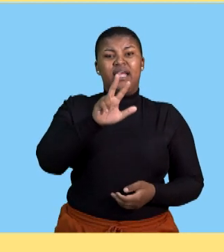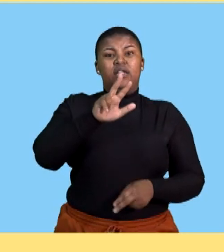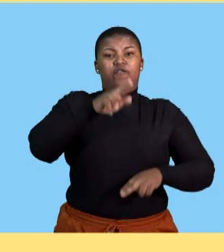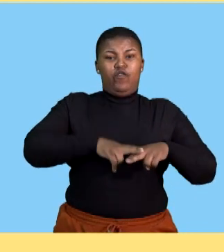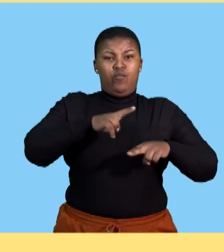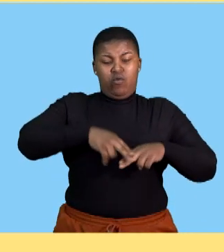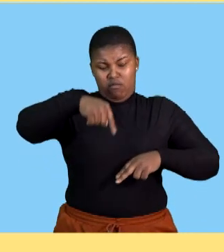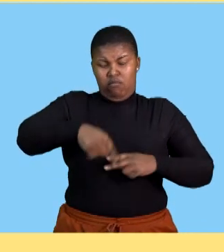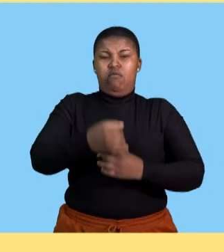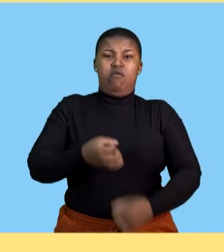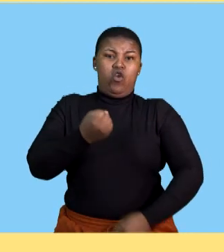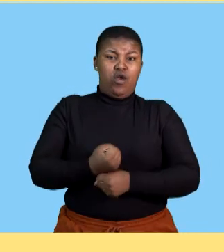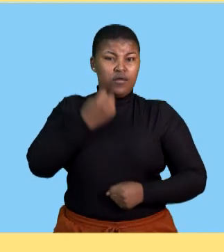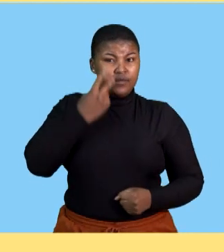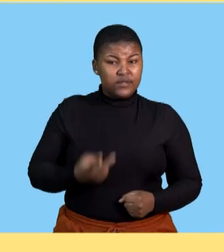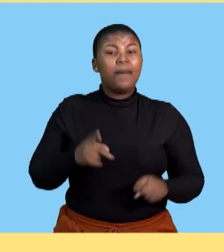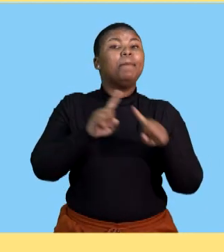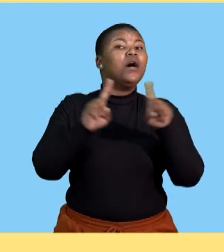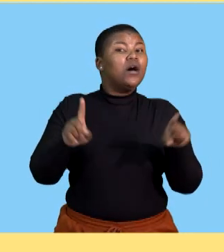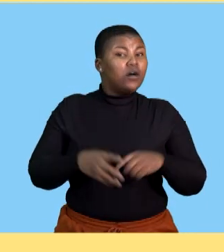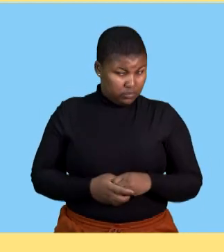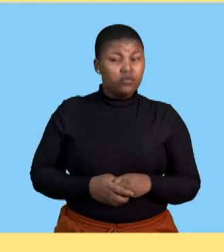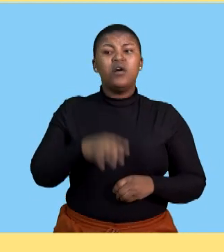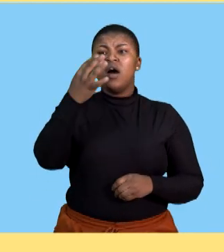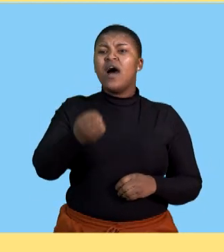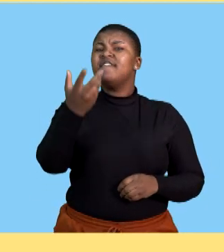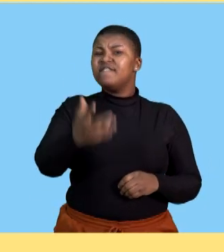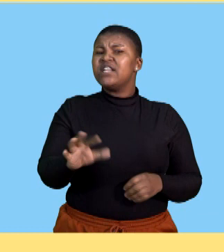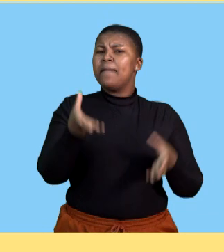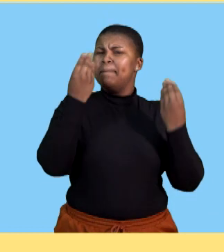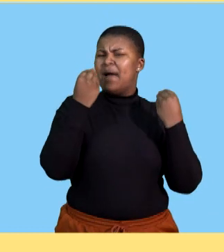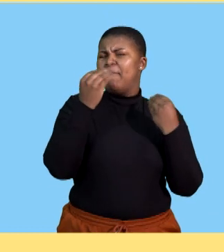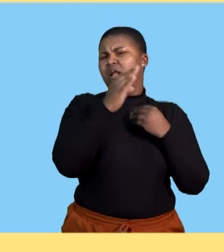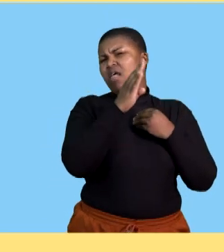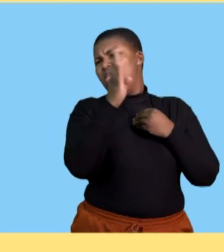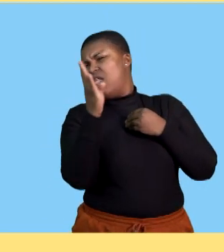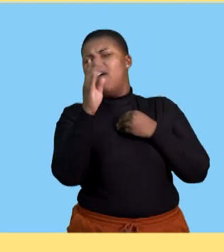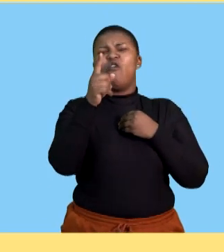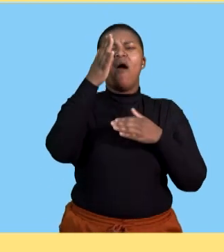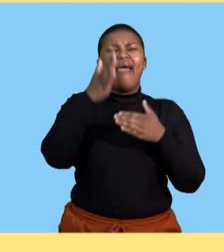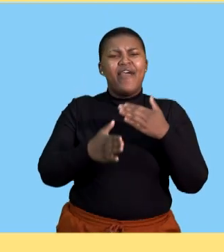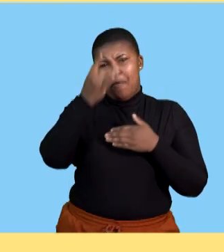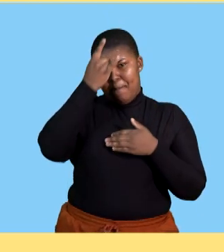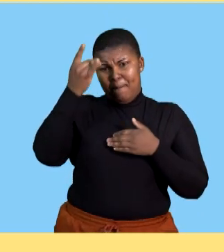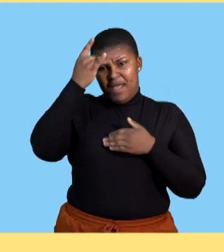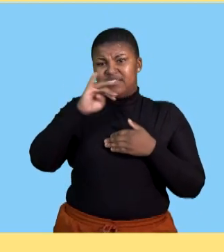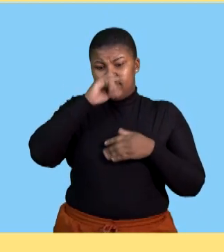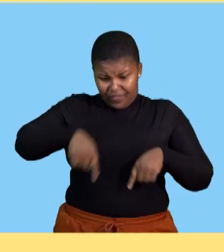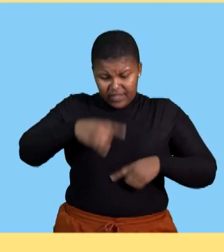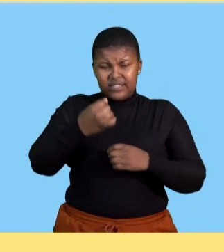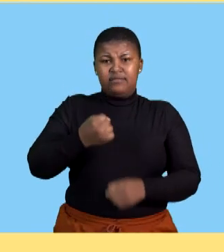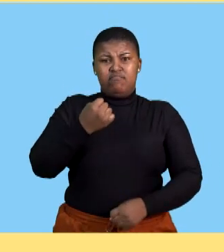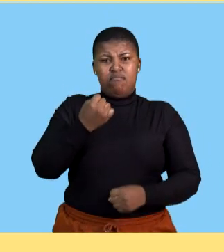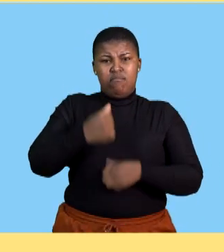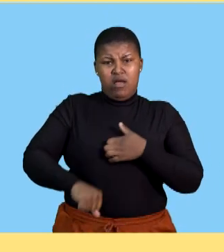of February in this current year. However, we have received rent until the end of March, which is